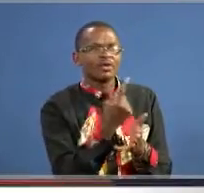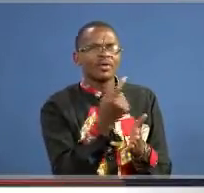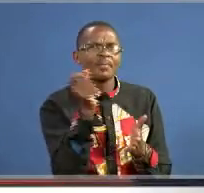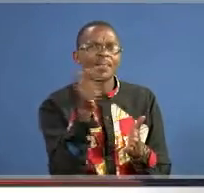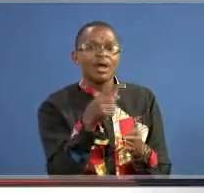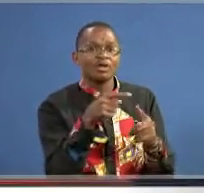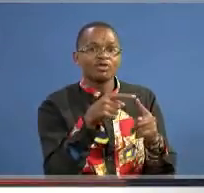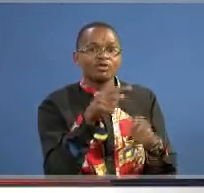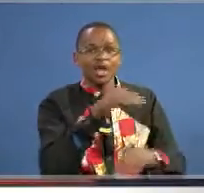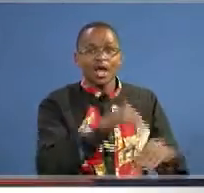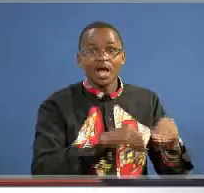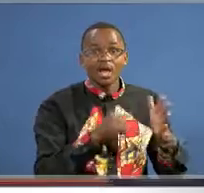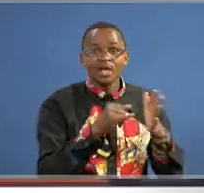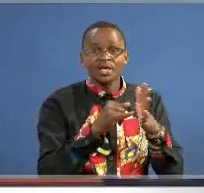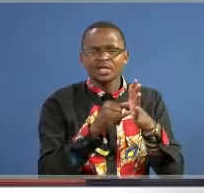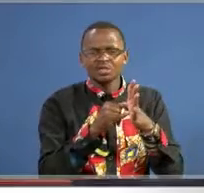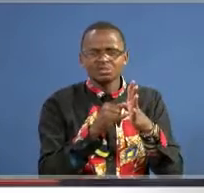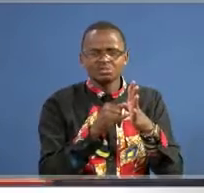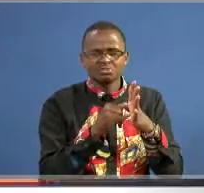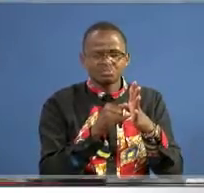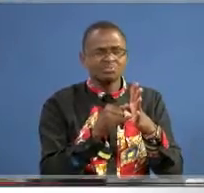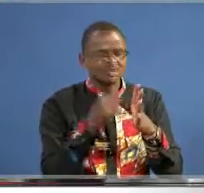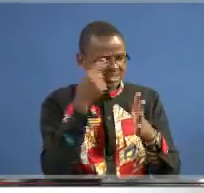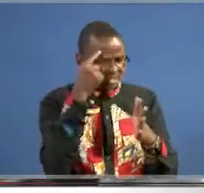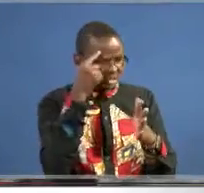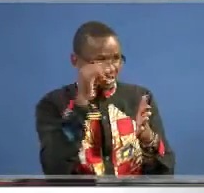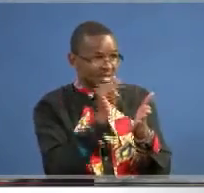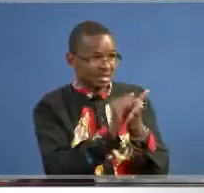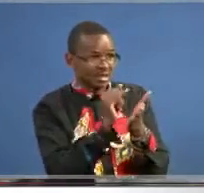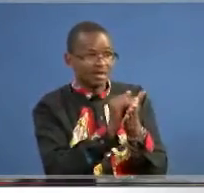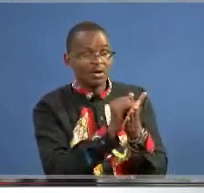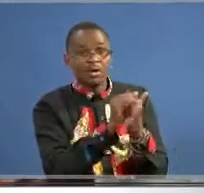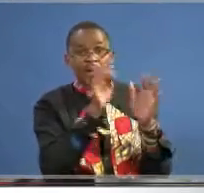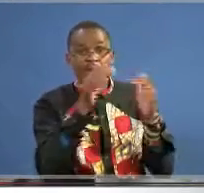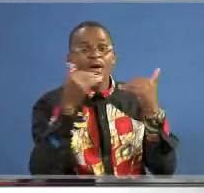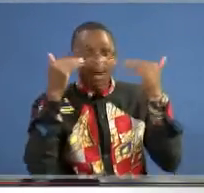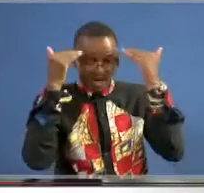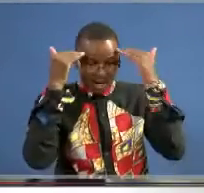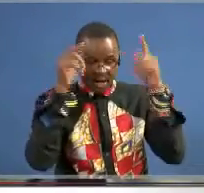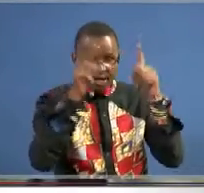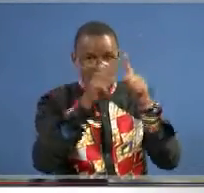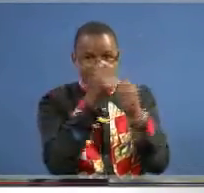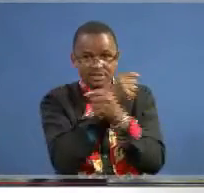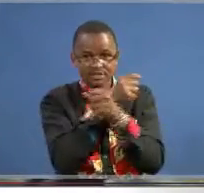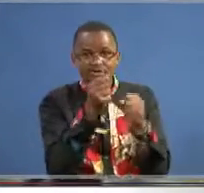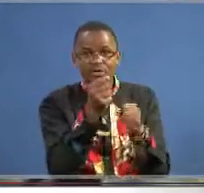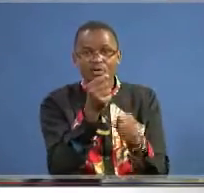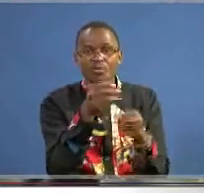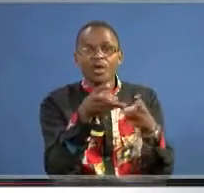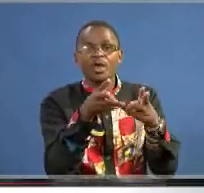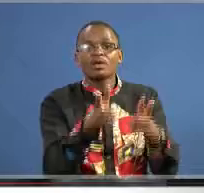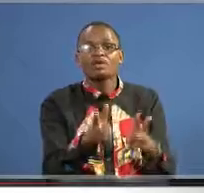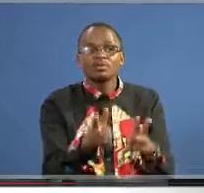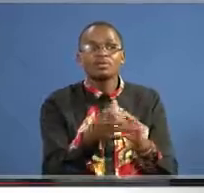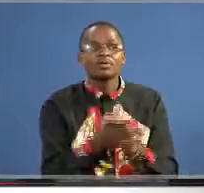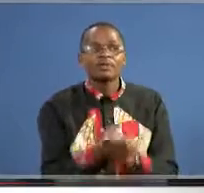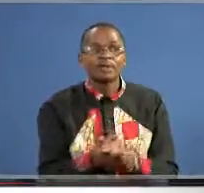to the polls. It is assumed that Dori and Jumwa might head to the court as their survival tactic.